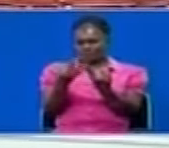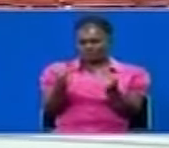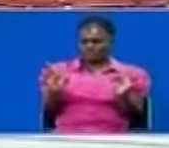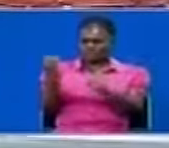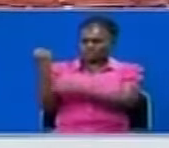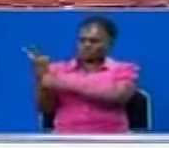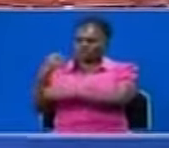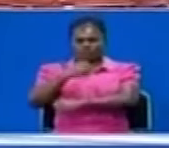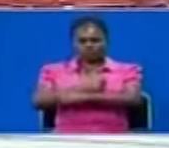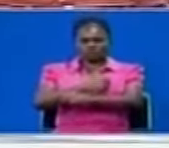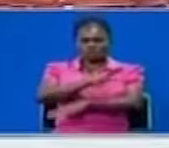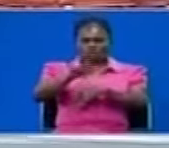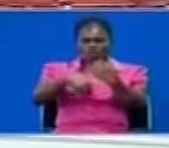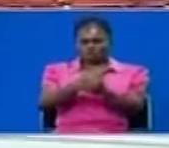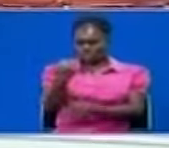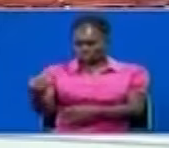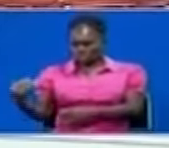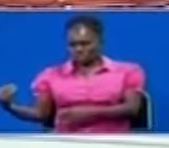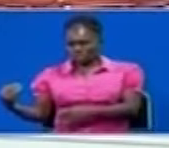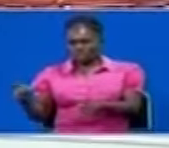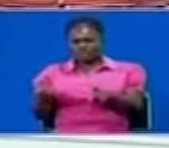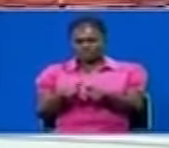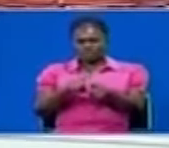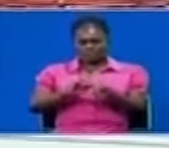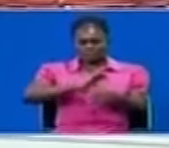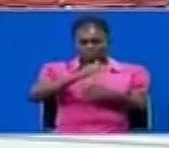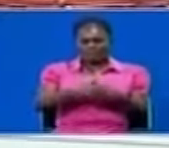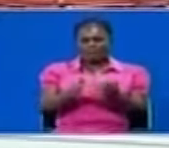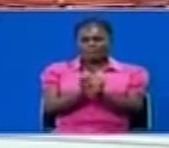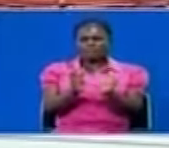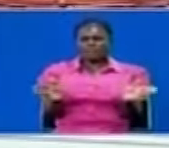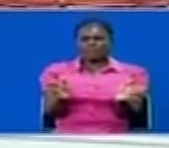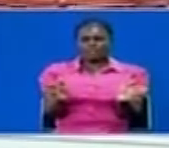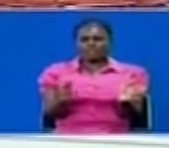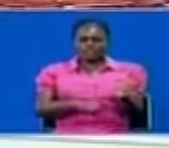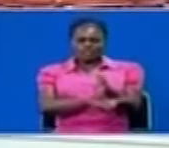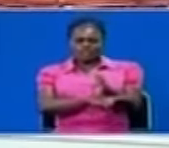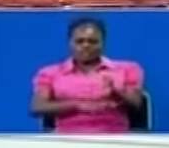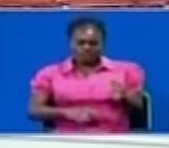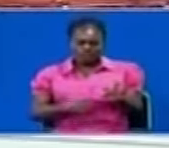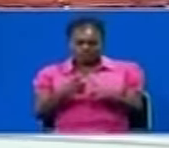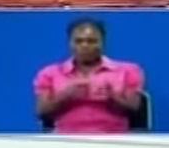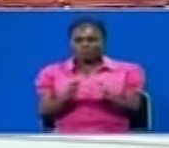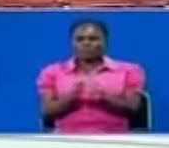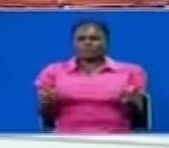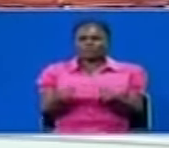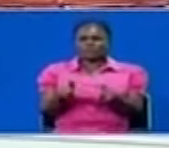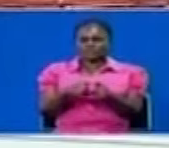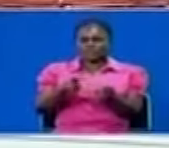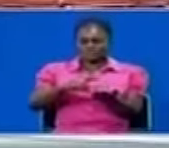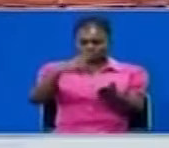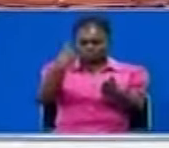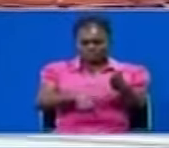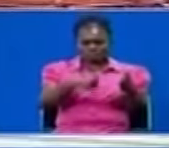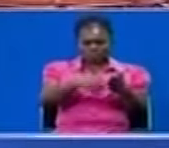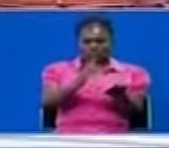secondary education for all Kenyan children, recovery of public funds and property stolen by corrupt individuals, and raising revenue share for